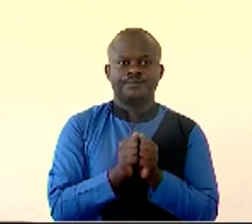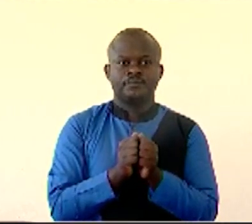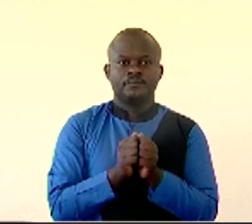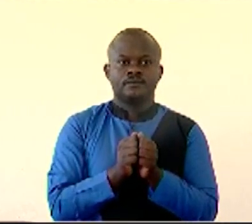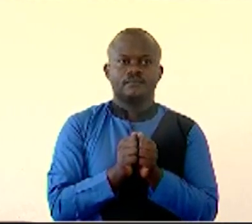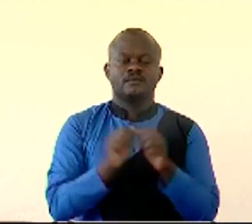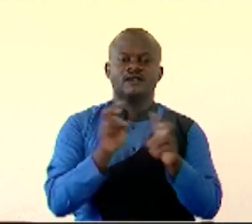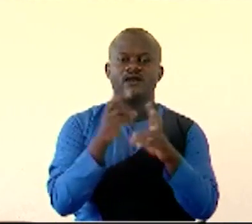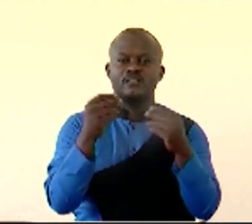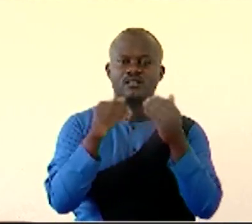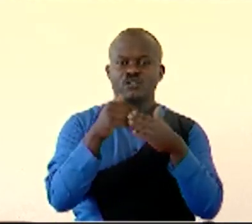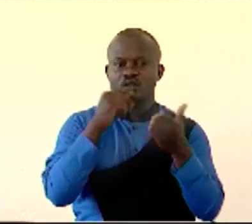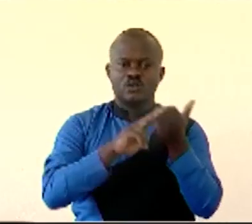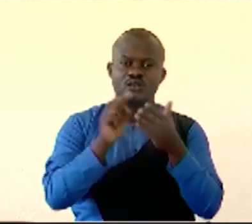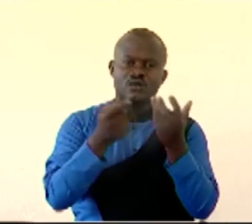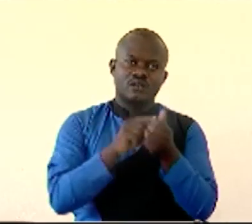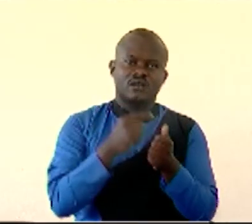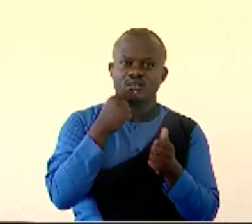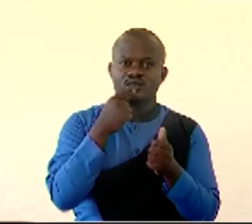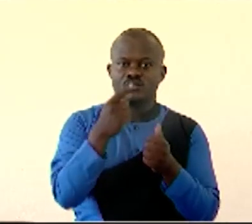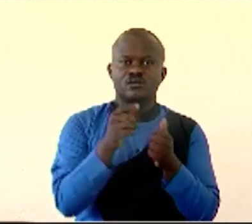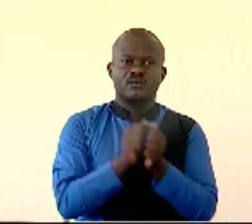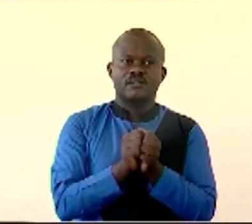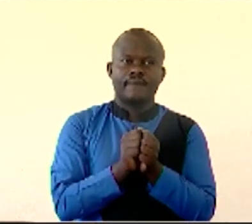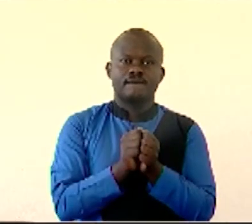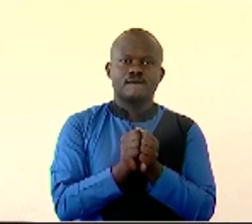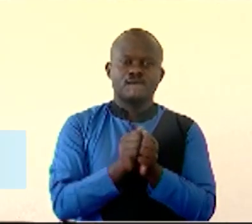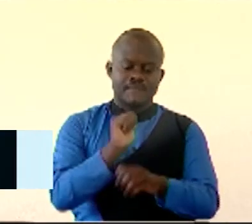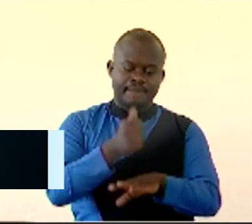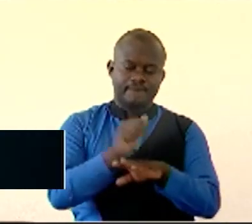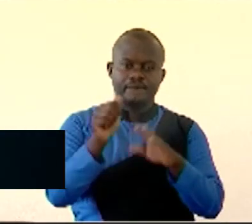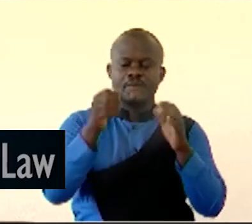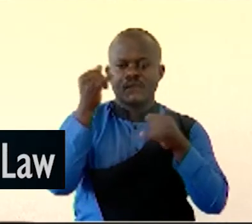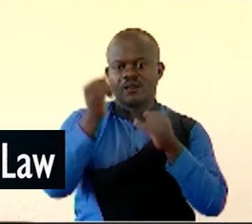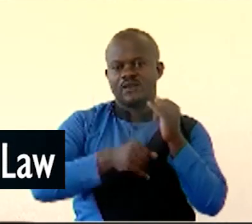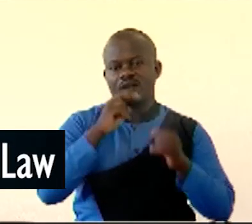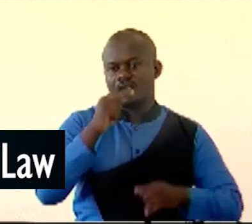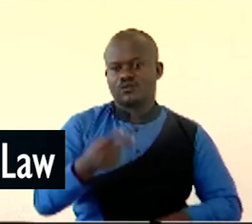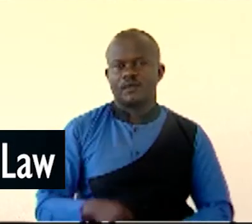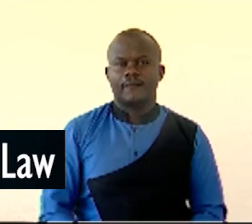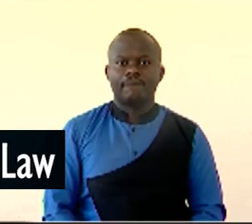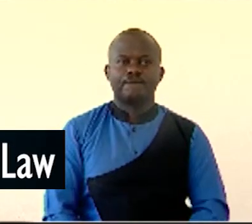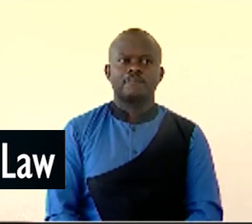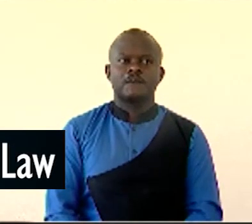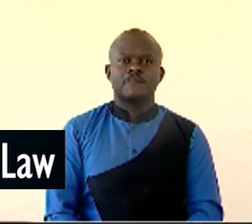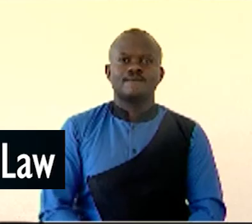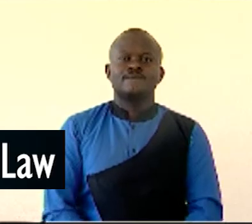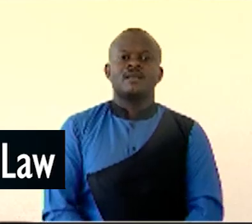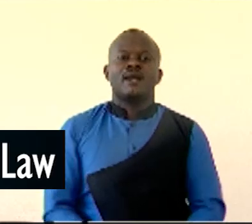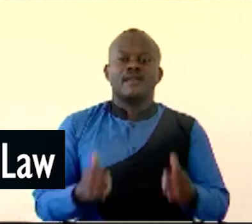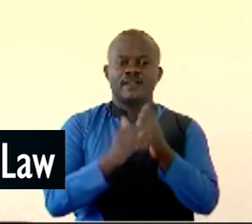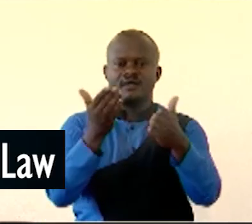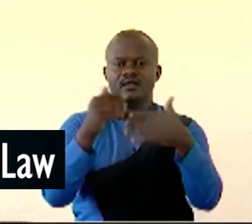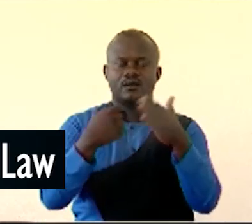Very simple. So you use your calculator to determine the final answer. And here we have